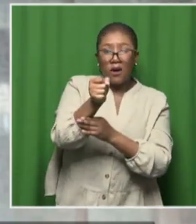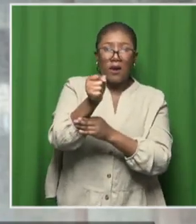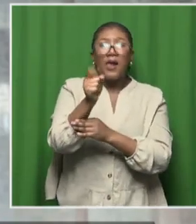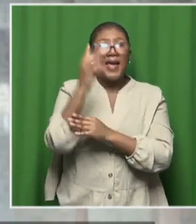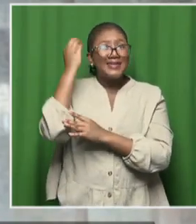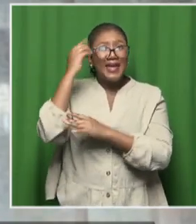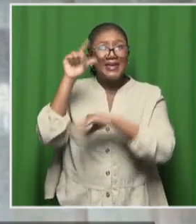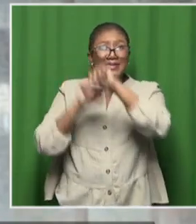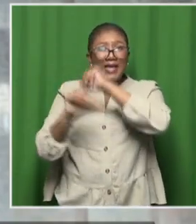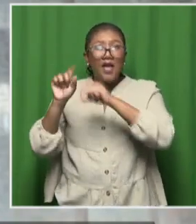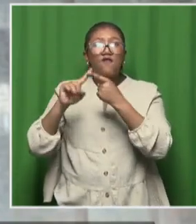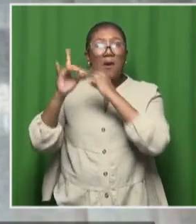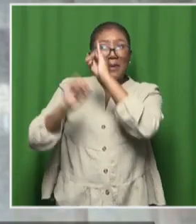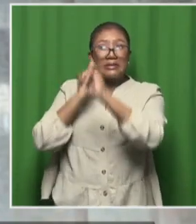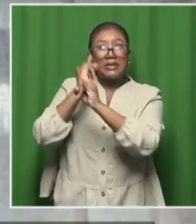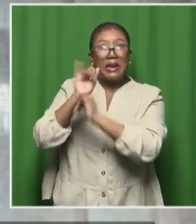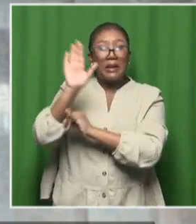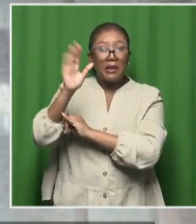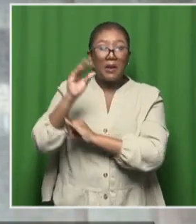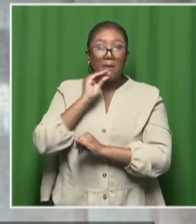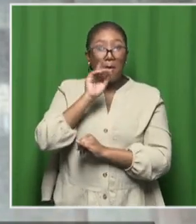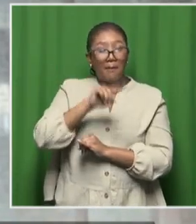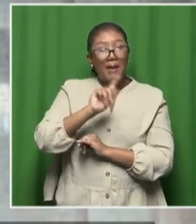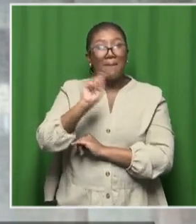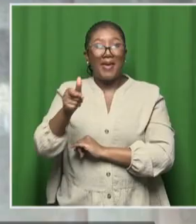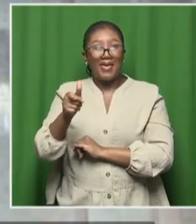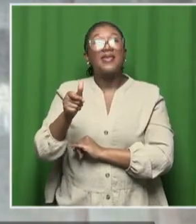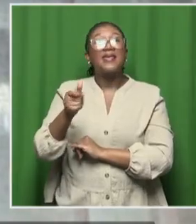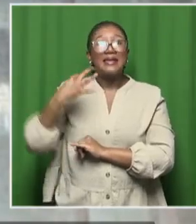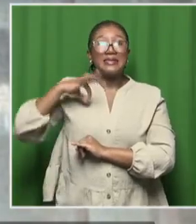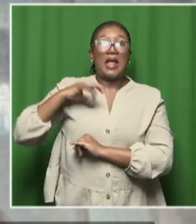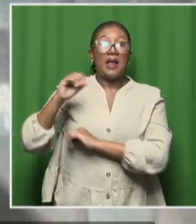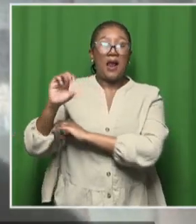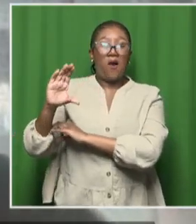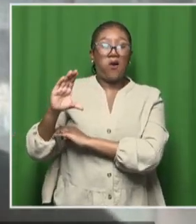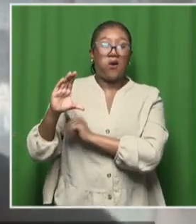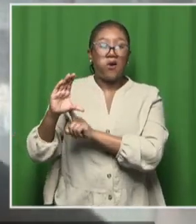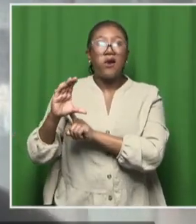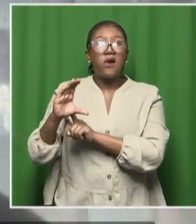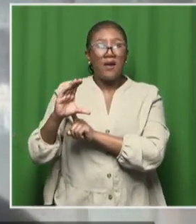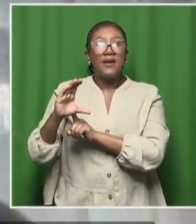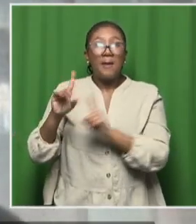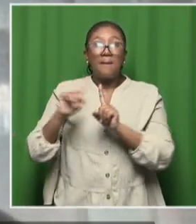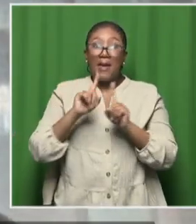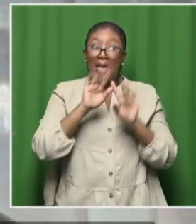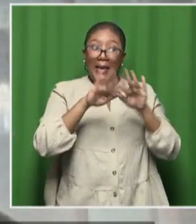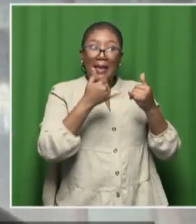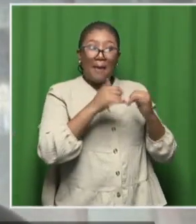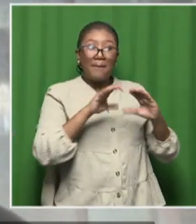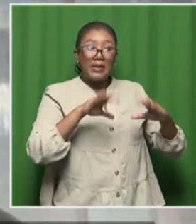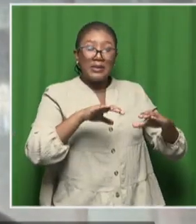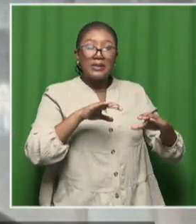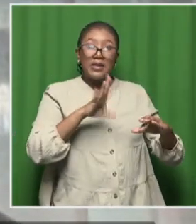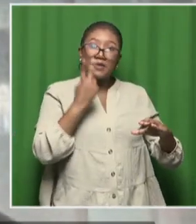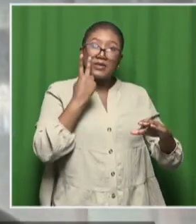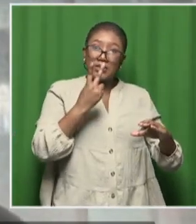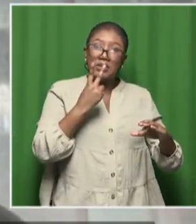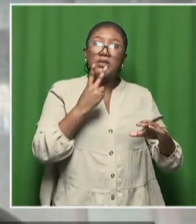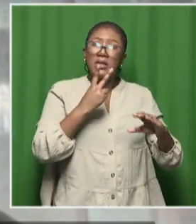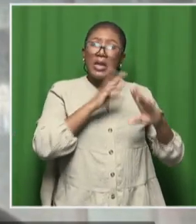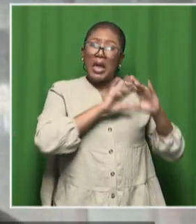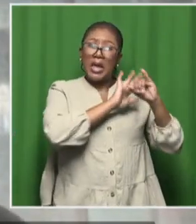don't have anything here, which means you're going to pay a lot more money, right? Because I feel like companies are trying to, like, pick up the fact that a lot